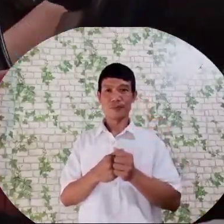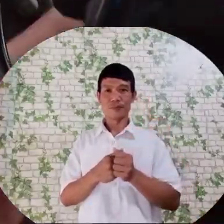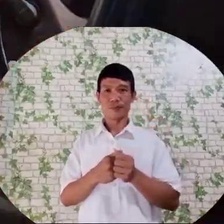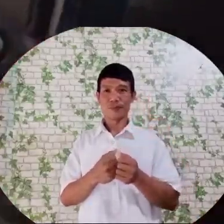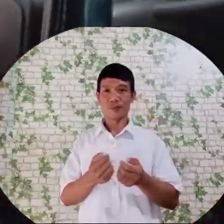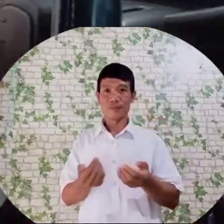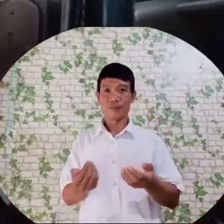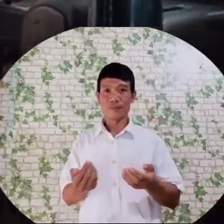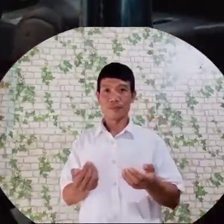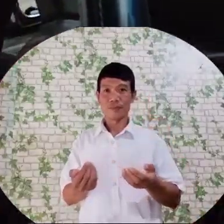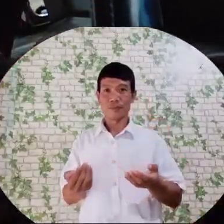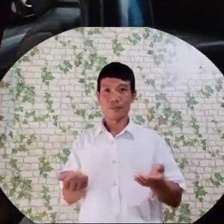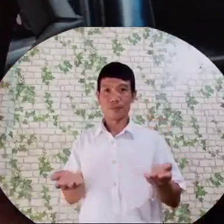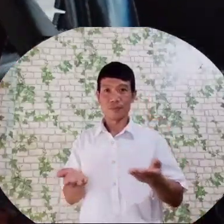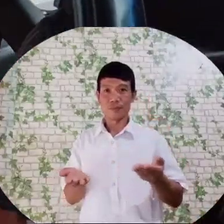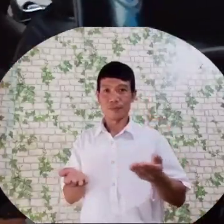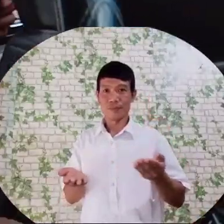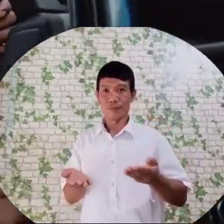customer